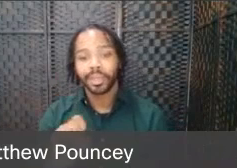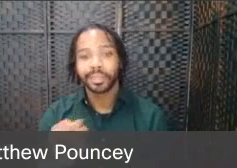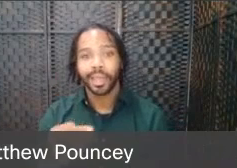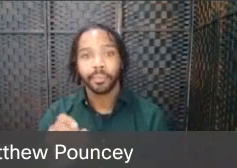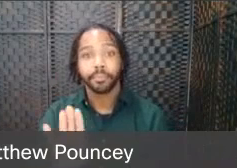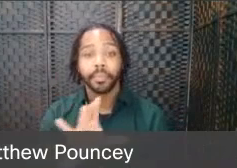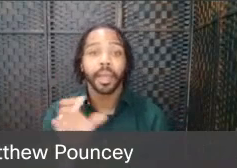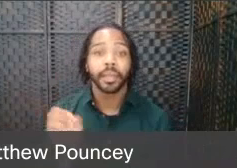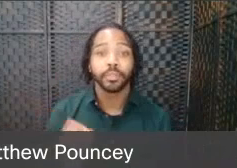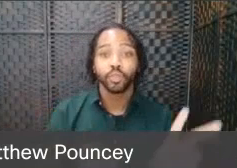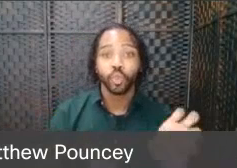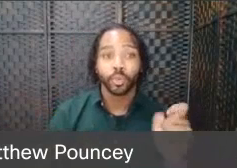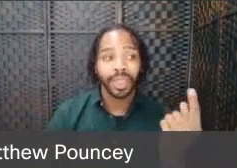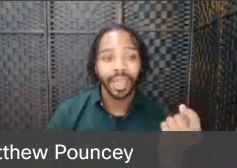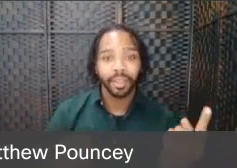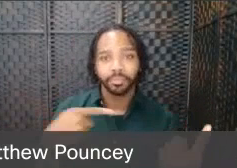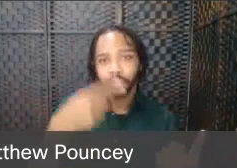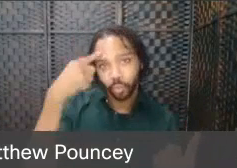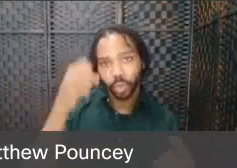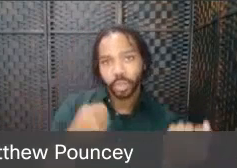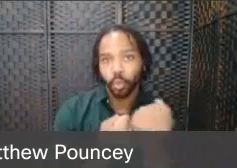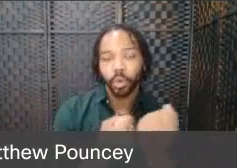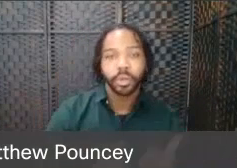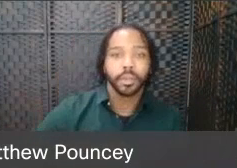and 211 in supported living.